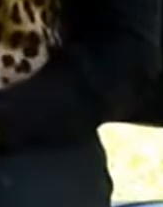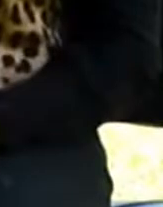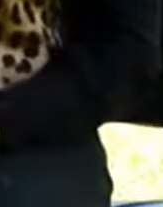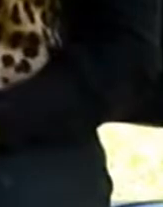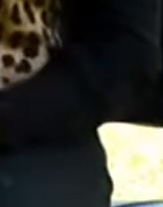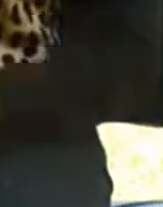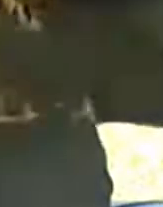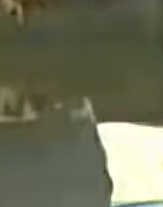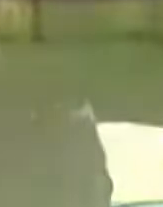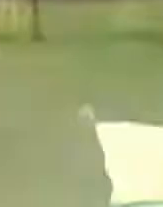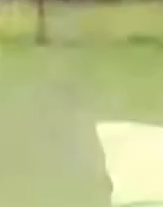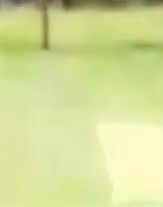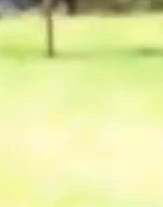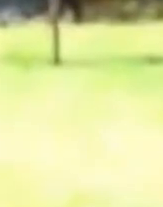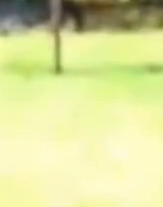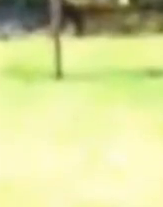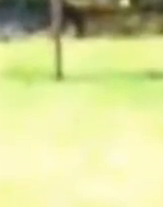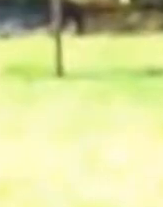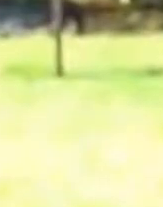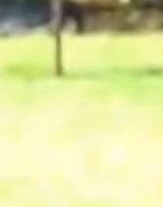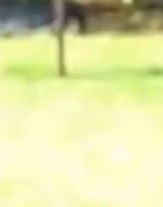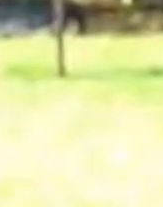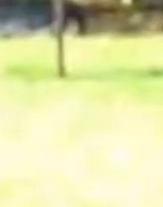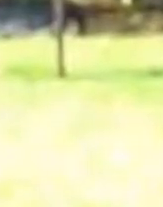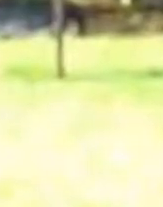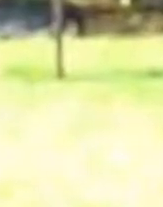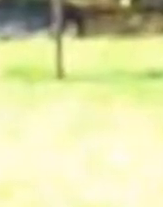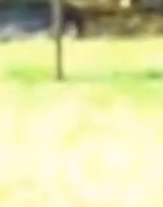Iluonga ni Grace Areba.